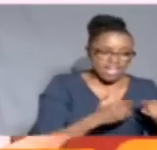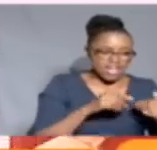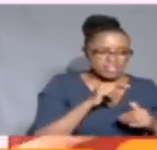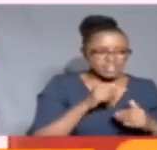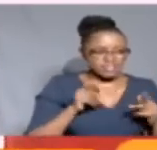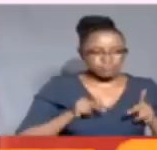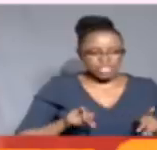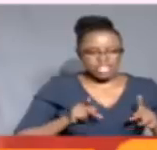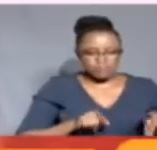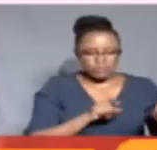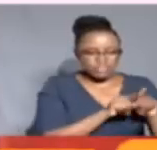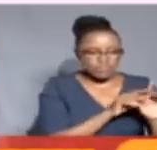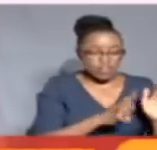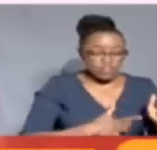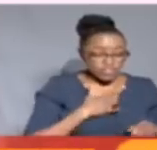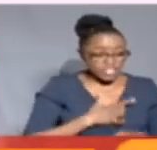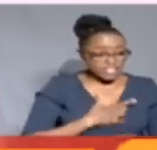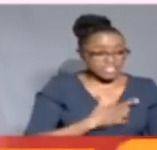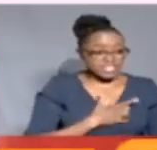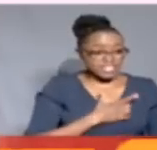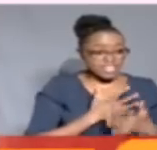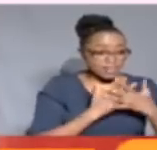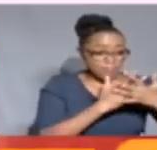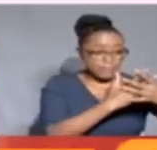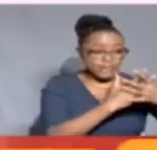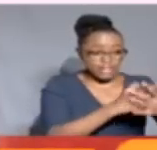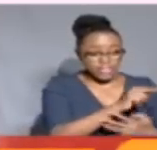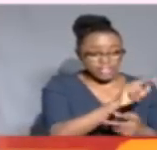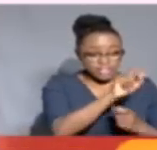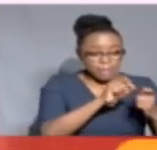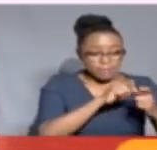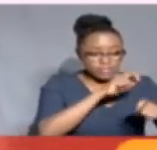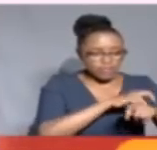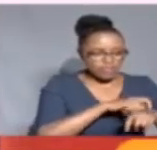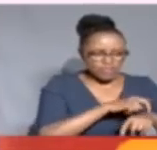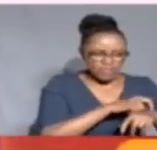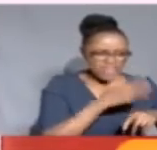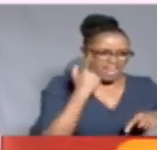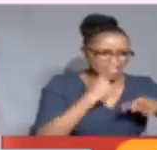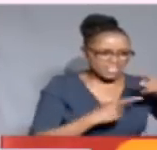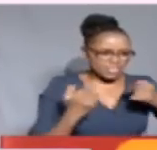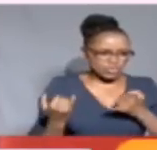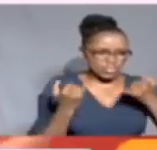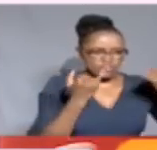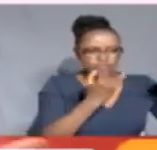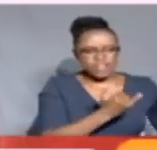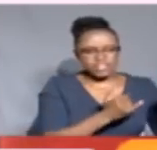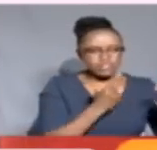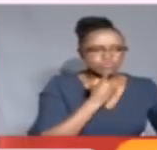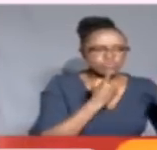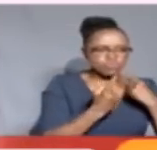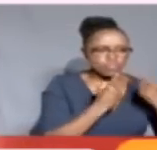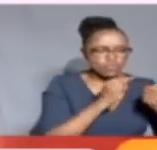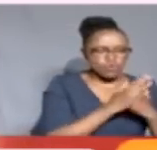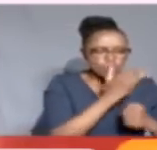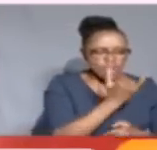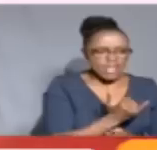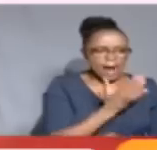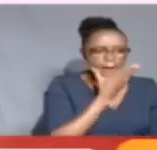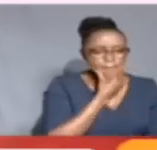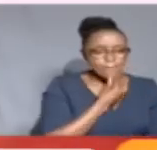and sometimes visiting prisons. And this particular time last year, I was invited to talk to young